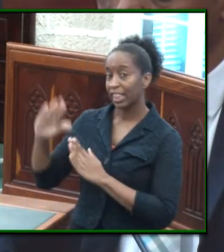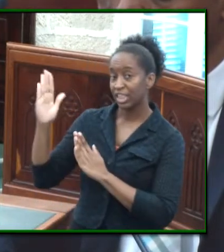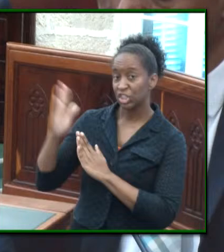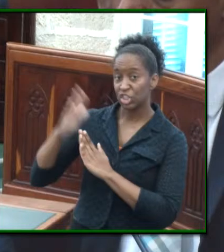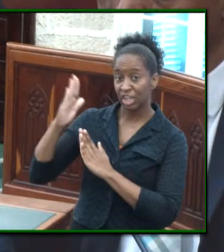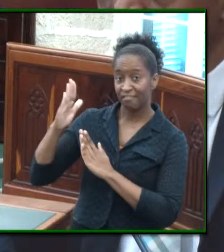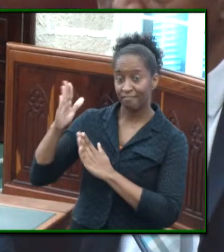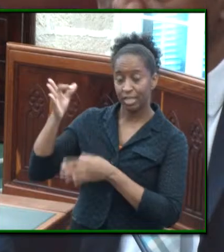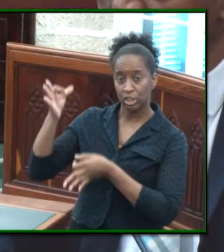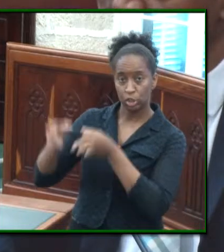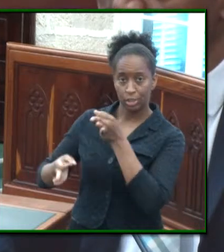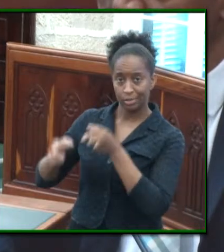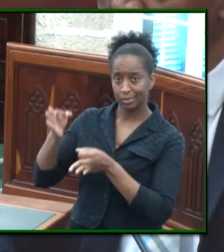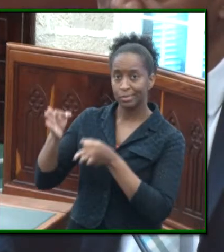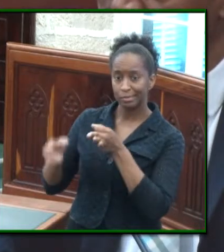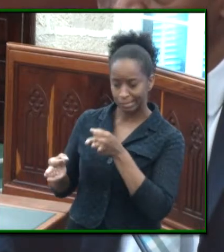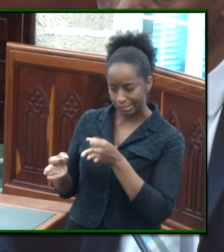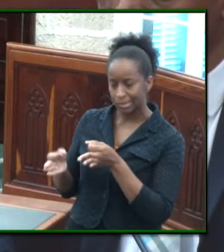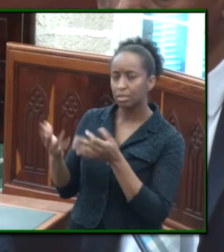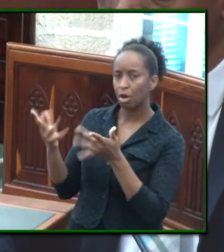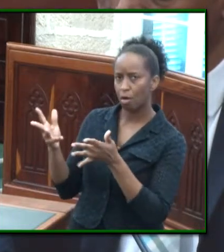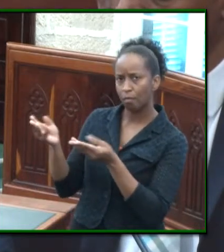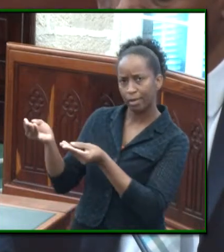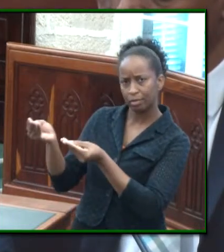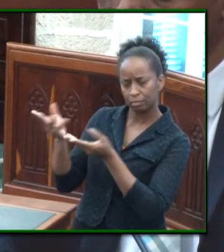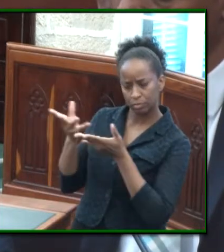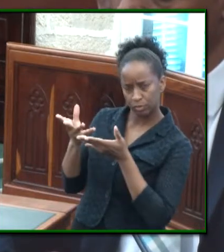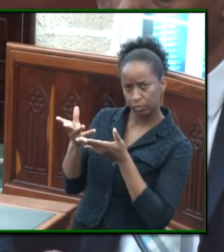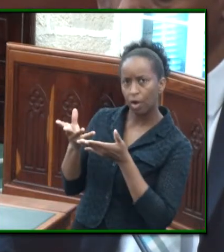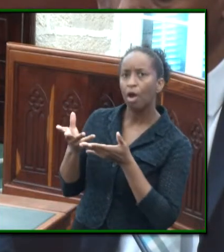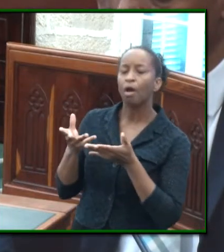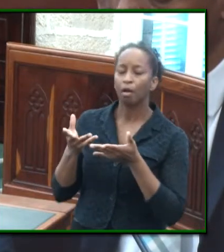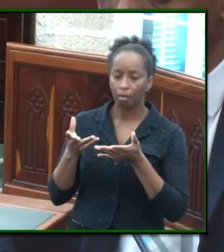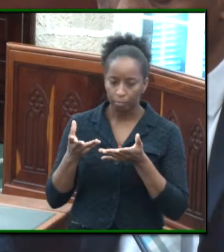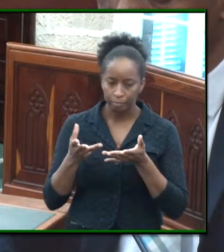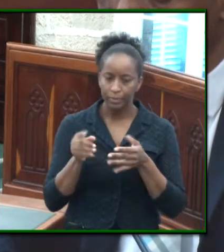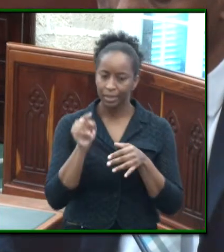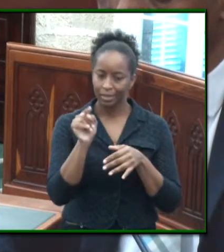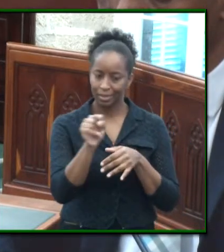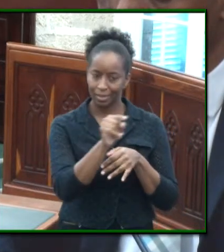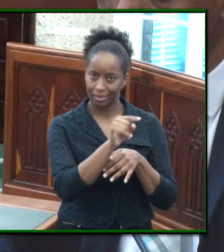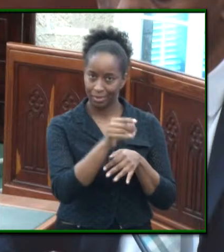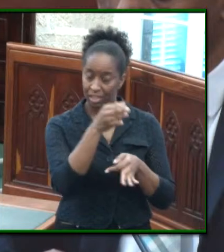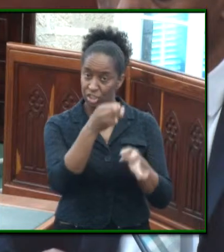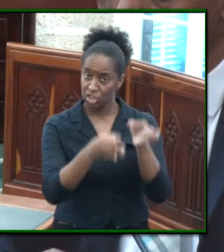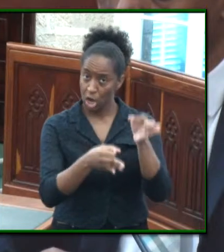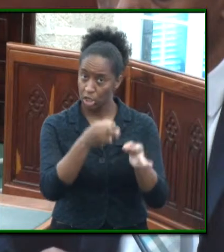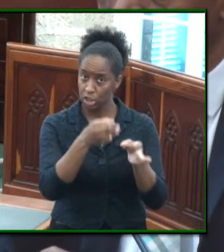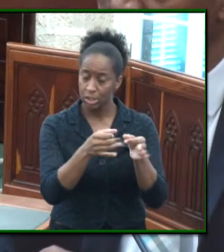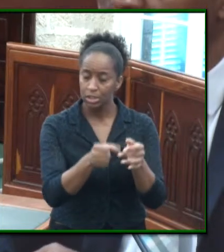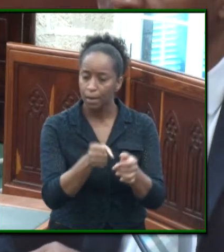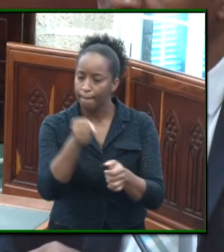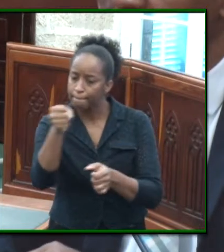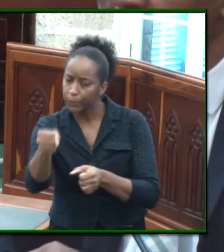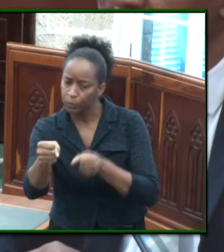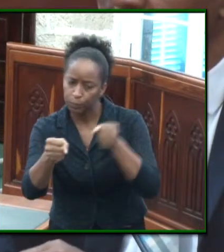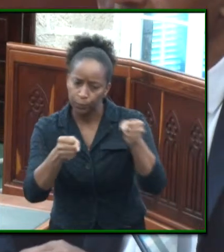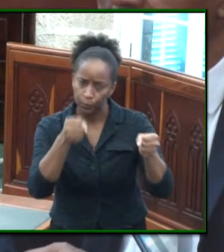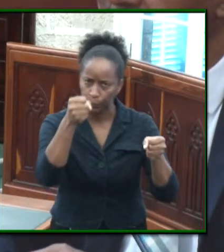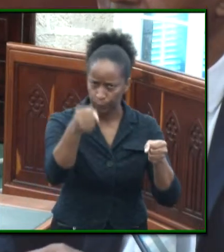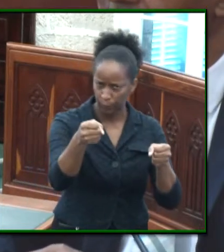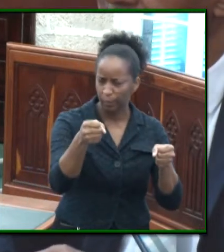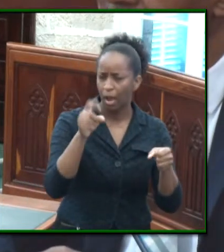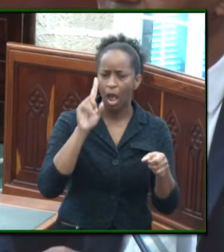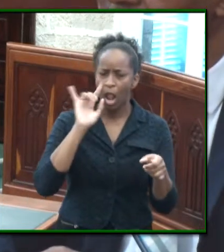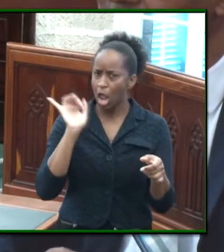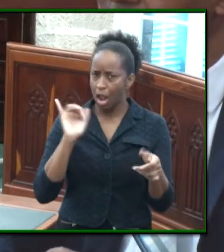allocate those judges so as to make sure that we will have a robust commercial court. We will have to come back to